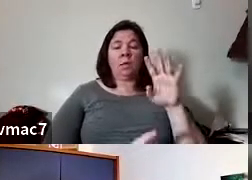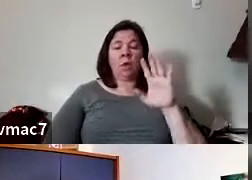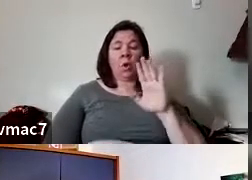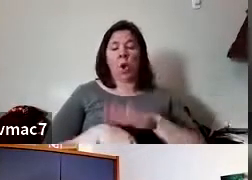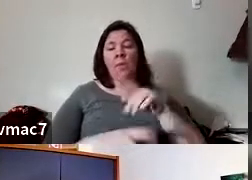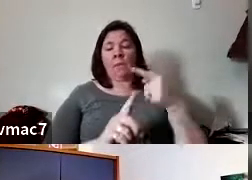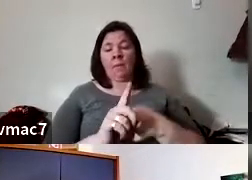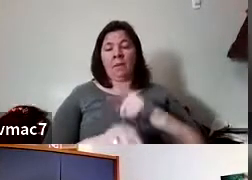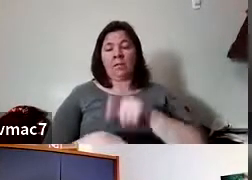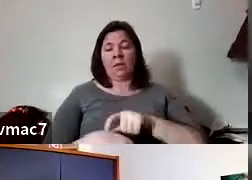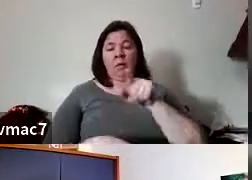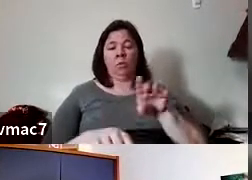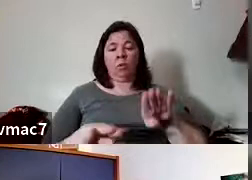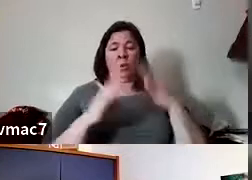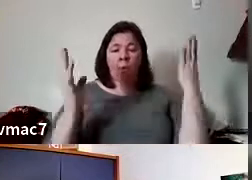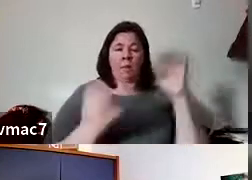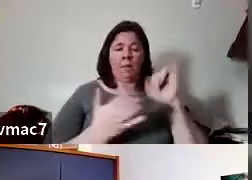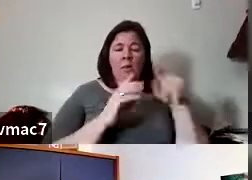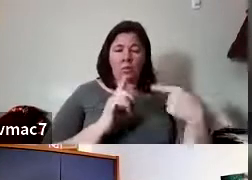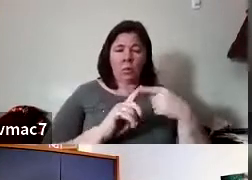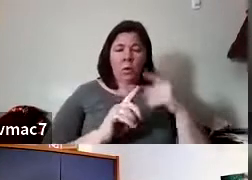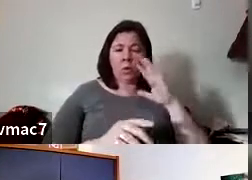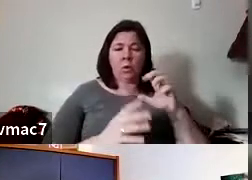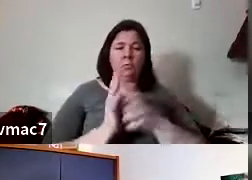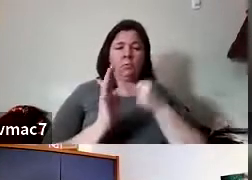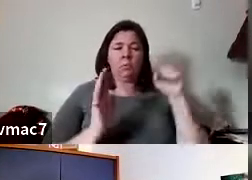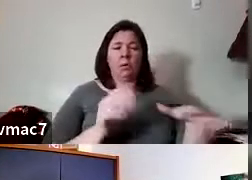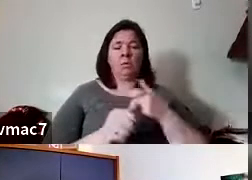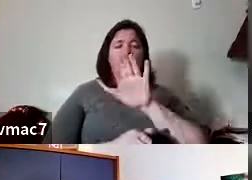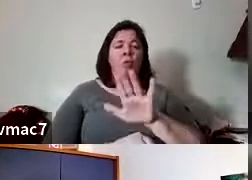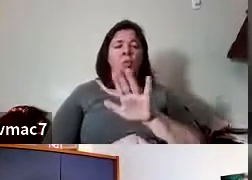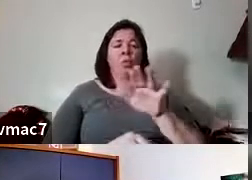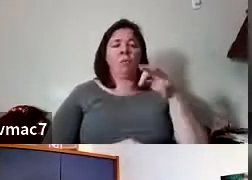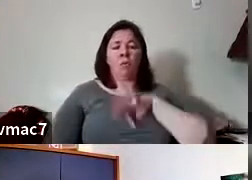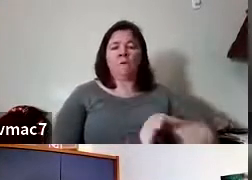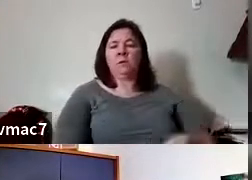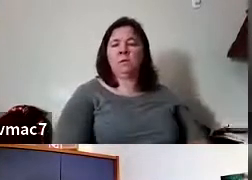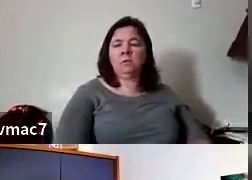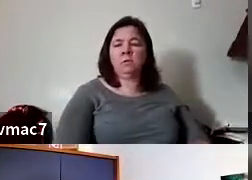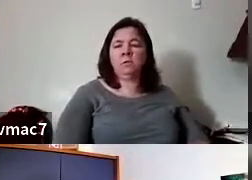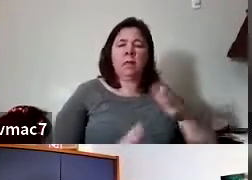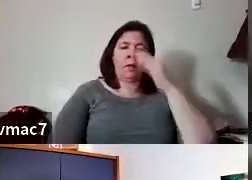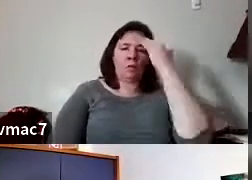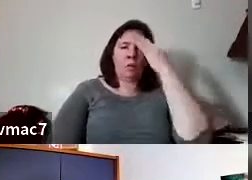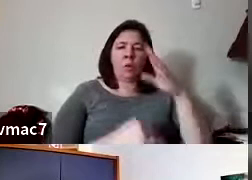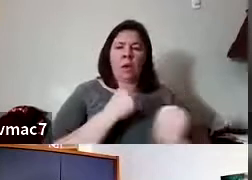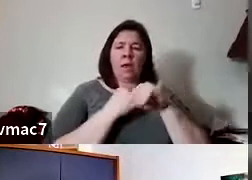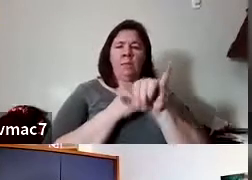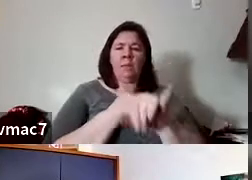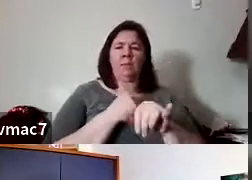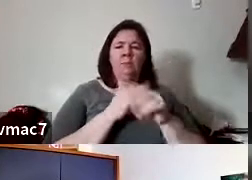activated. So that's when it will come out from your profits. So just to add on to that.